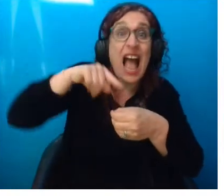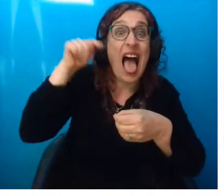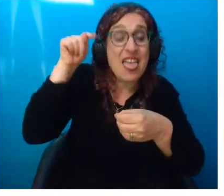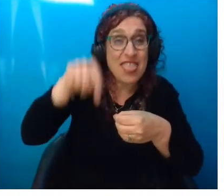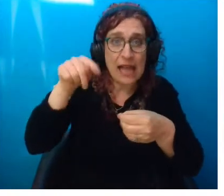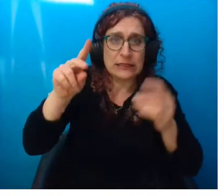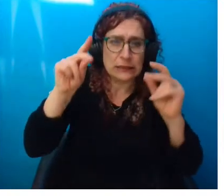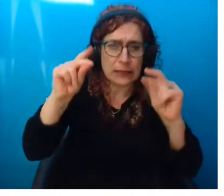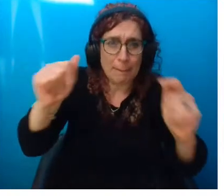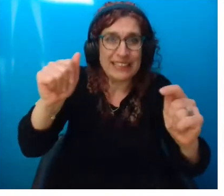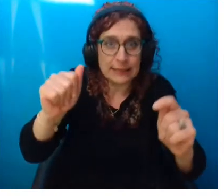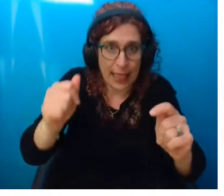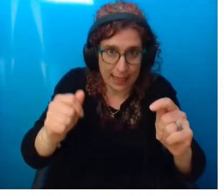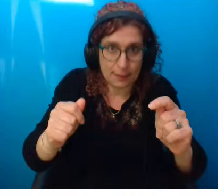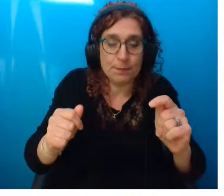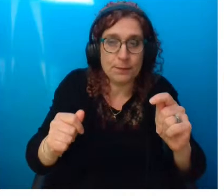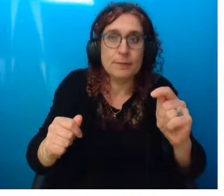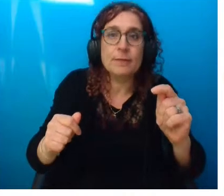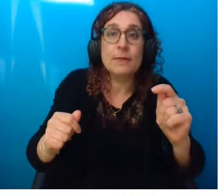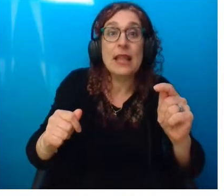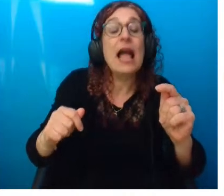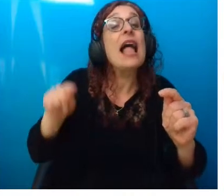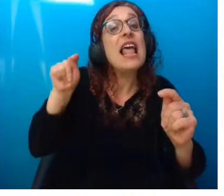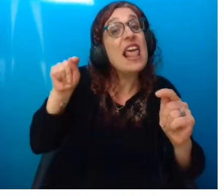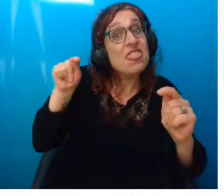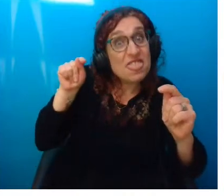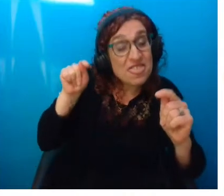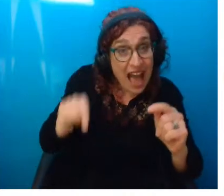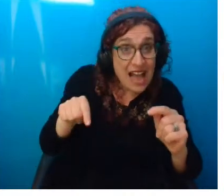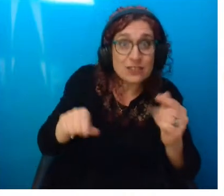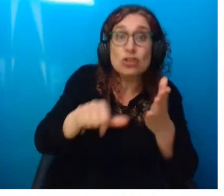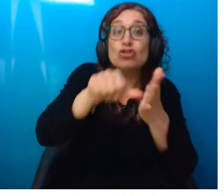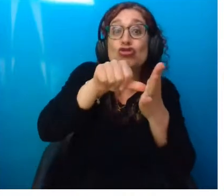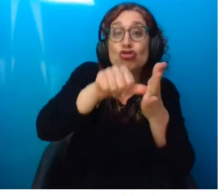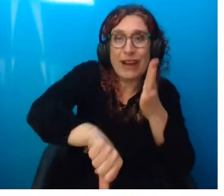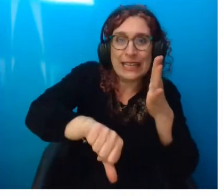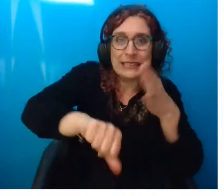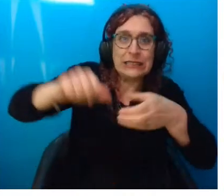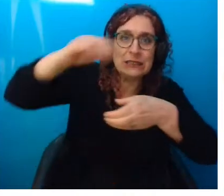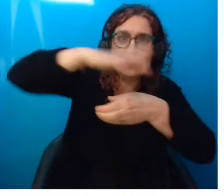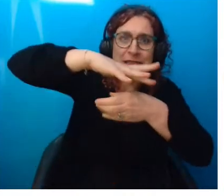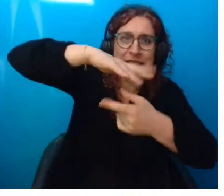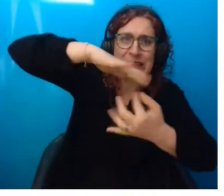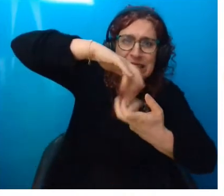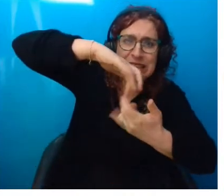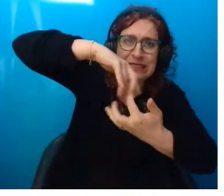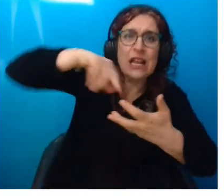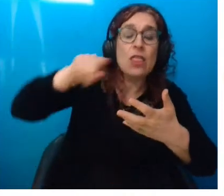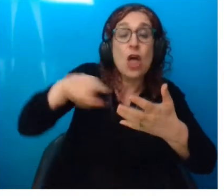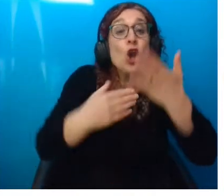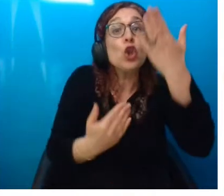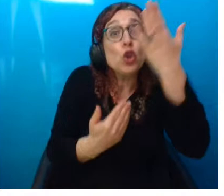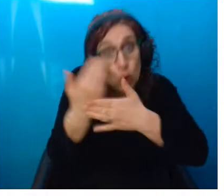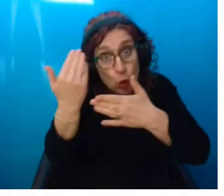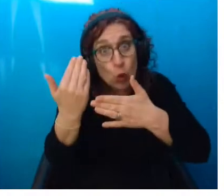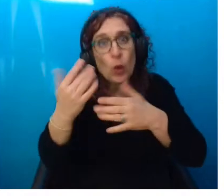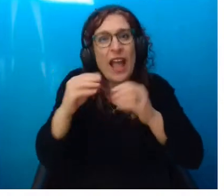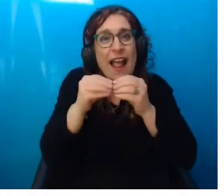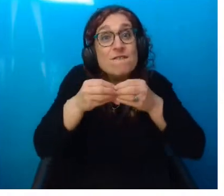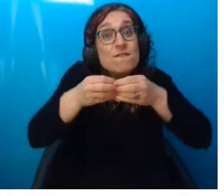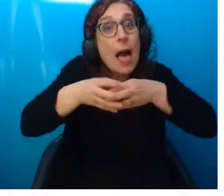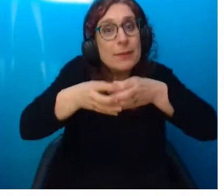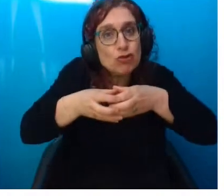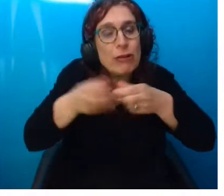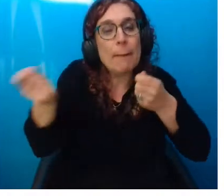immediately, and also triggers off the synthesis of new inflammatory mediators, which amplify